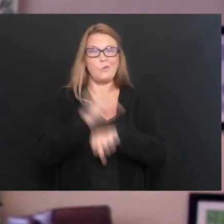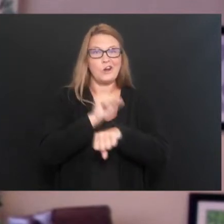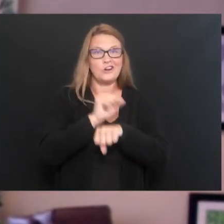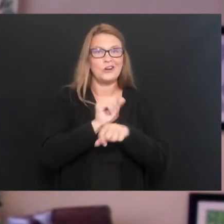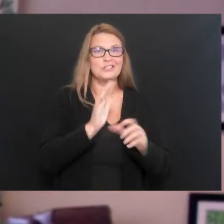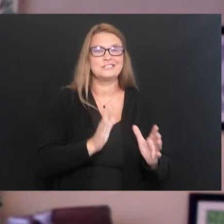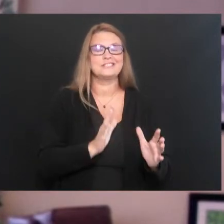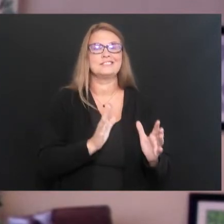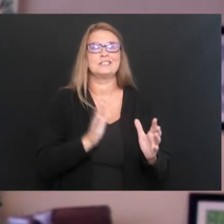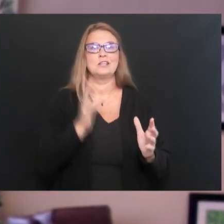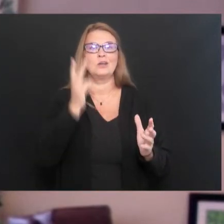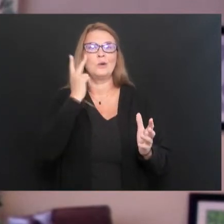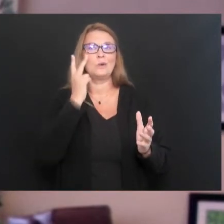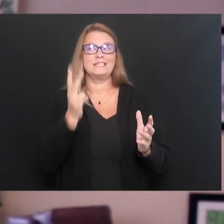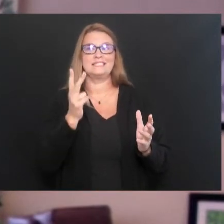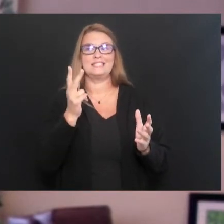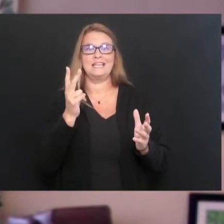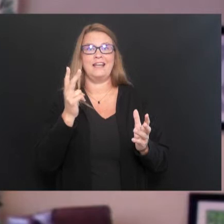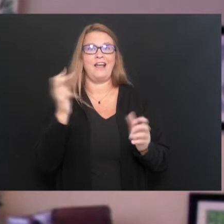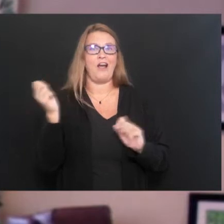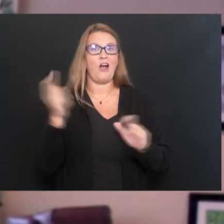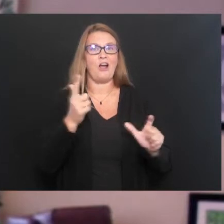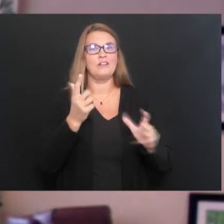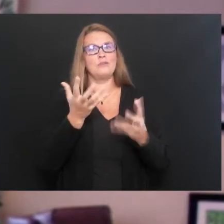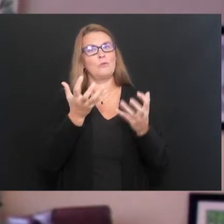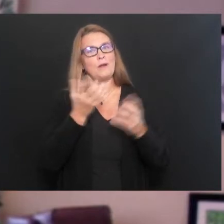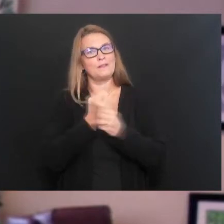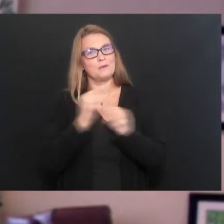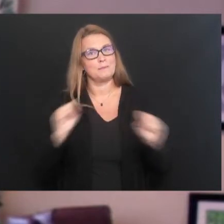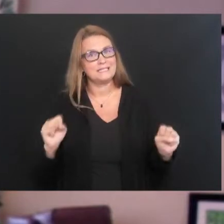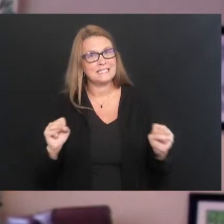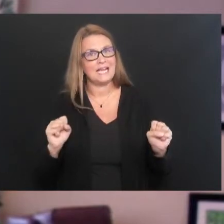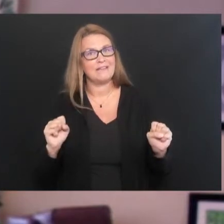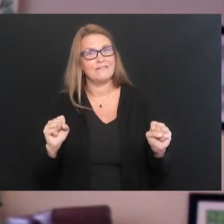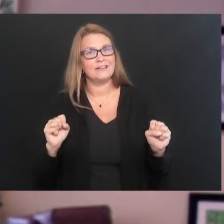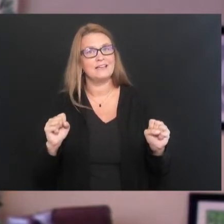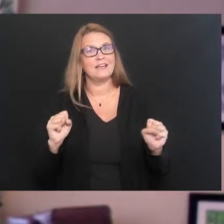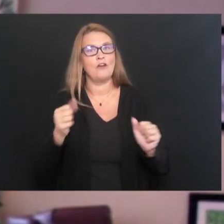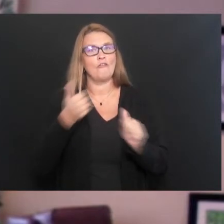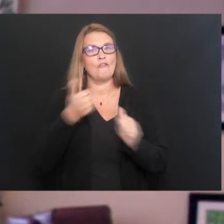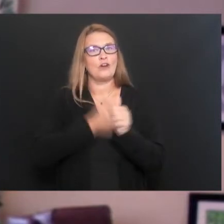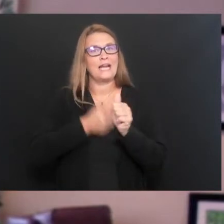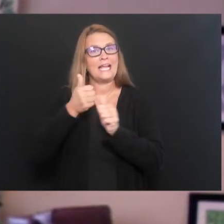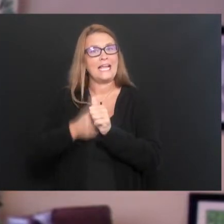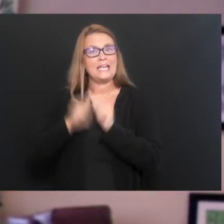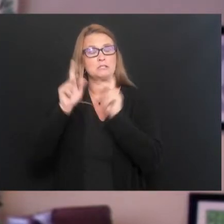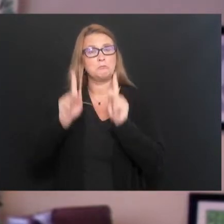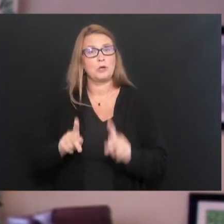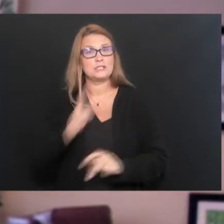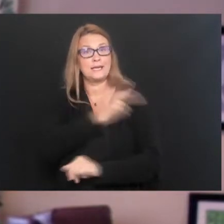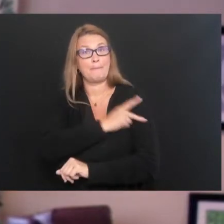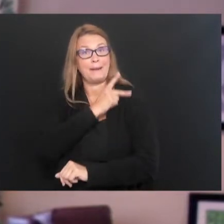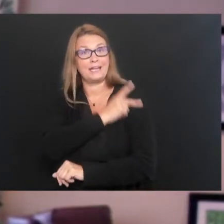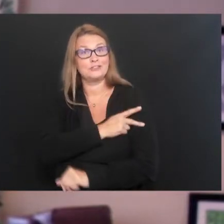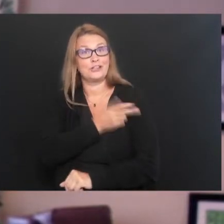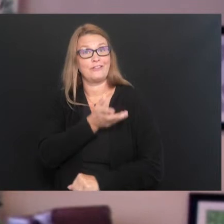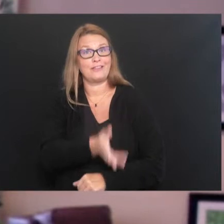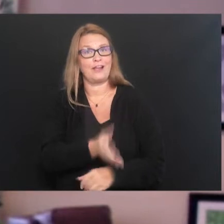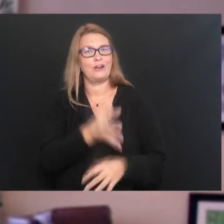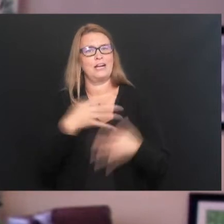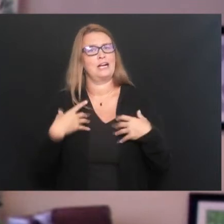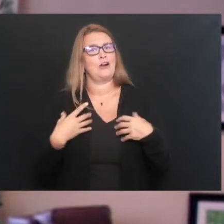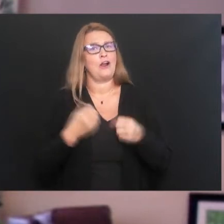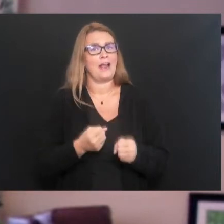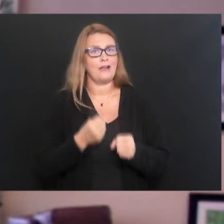we want each worker to be safe, and in turn to make it safe for each patient in our healthcare facilities